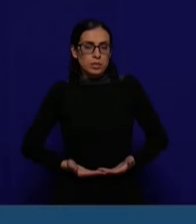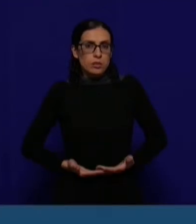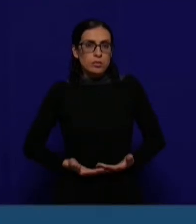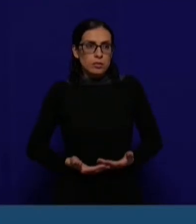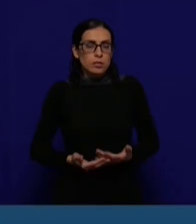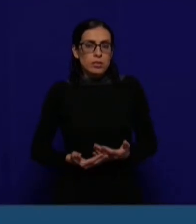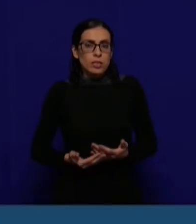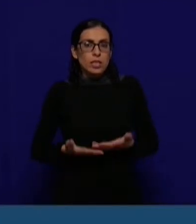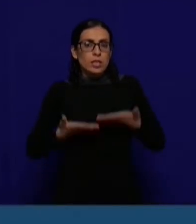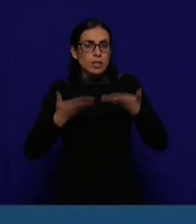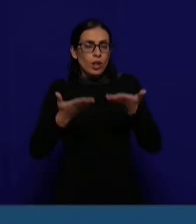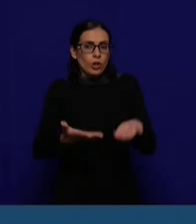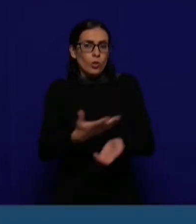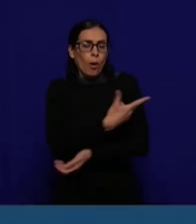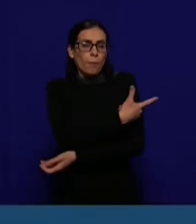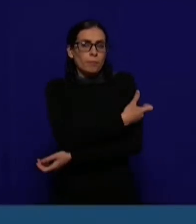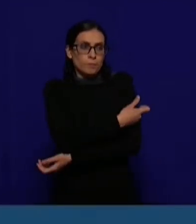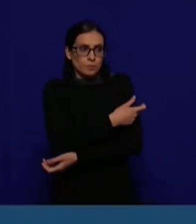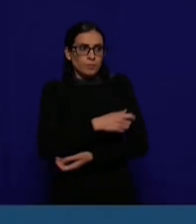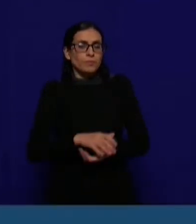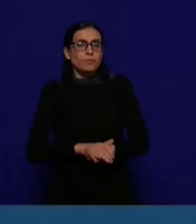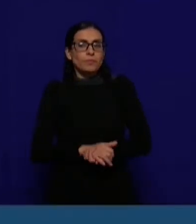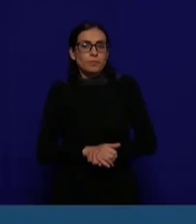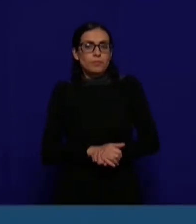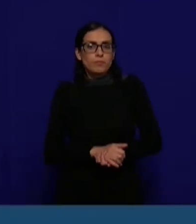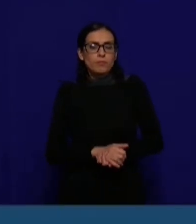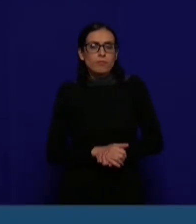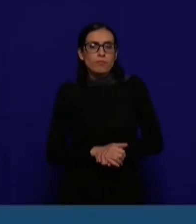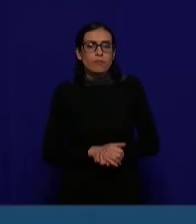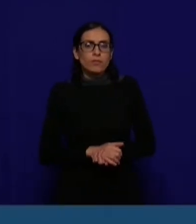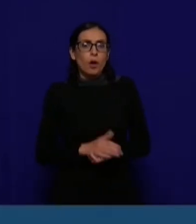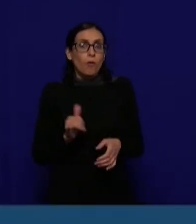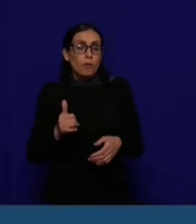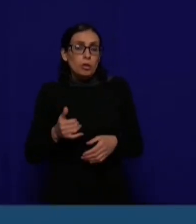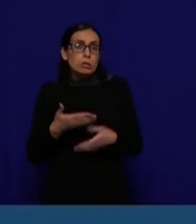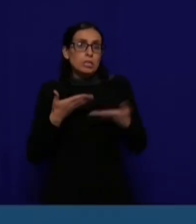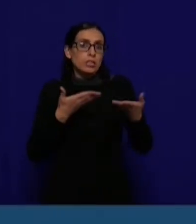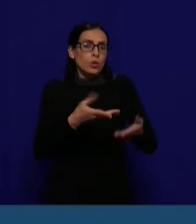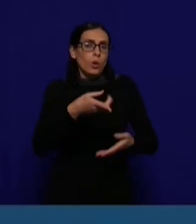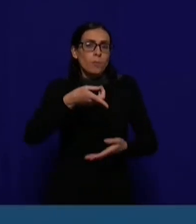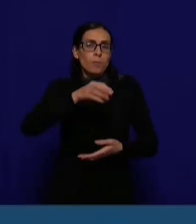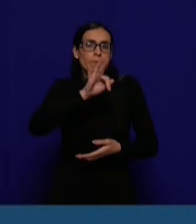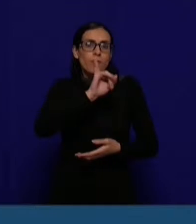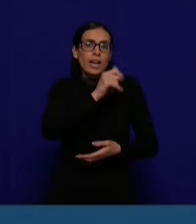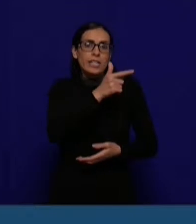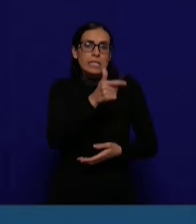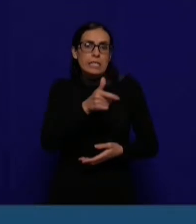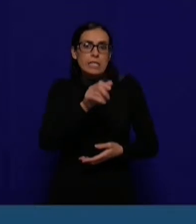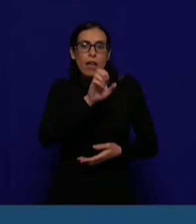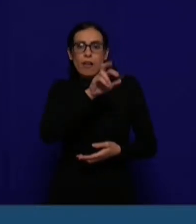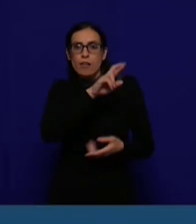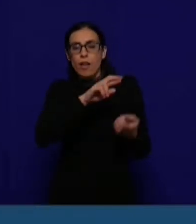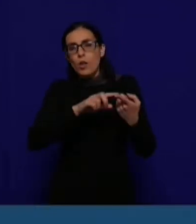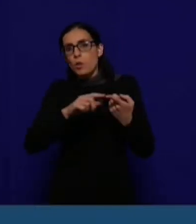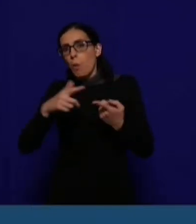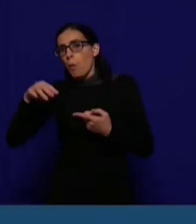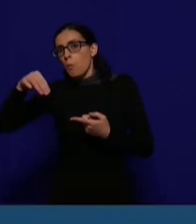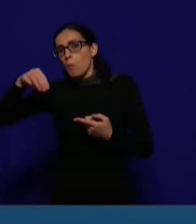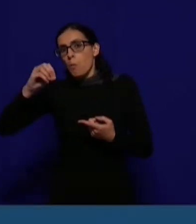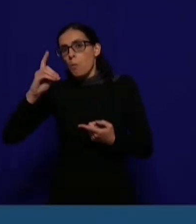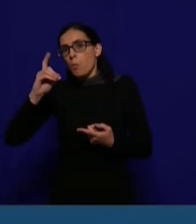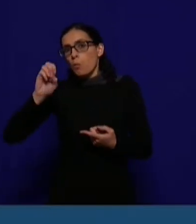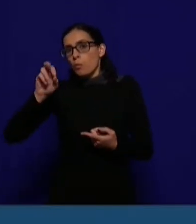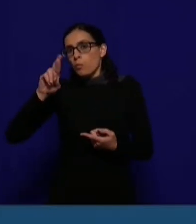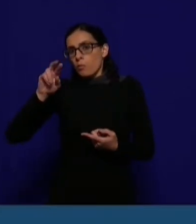offruti it-tilqima fl-Ingilterra joffruhom il-Pfizer u l-Moderna u mhux l-AstraZeneca. Tieni